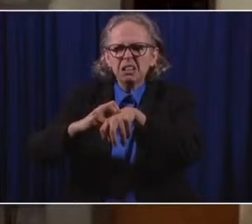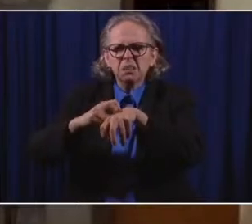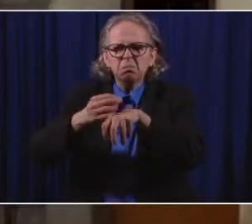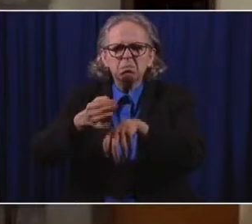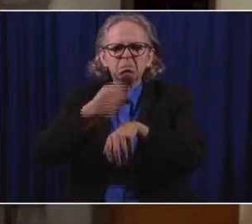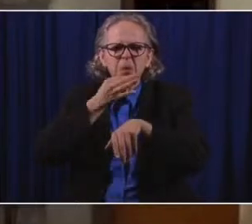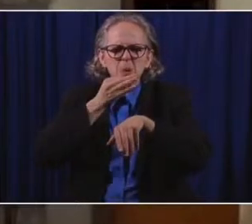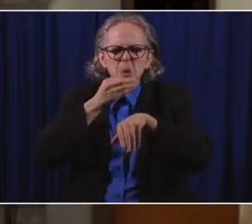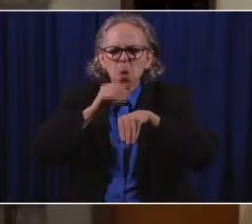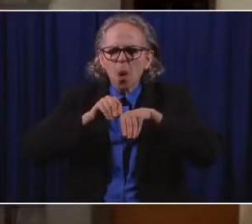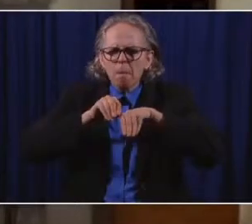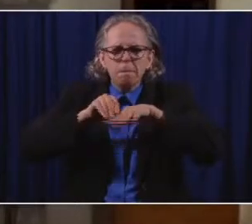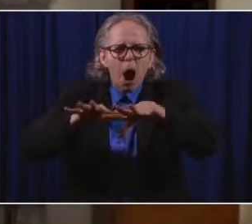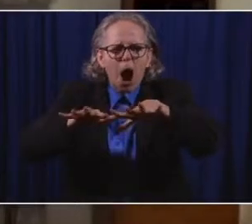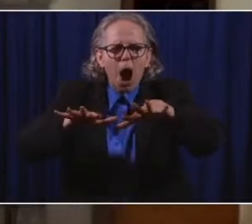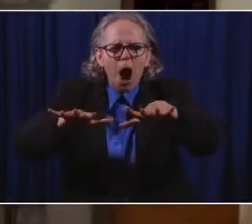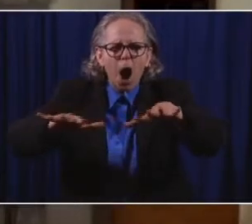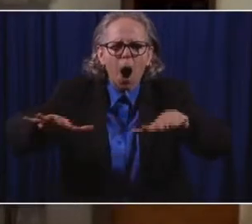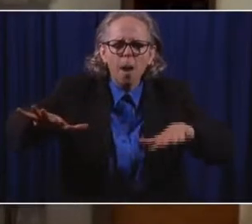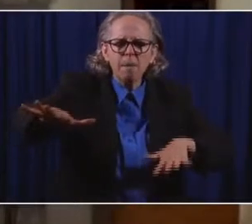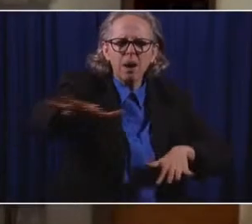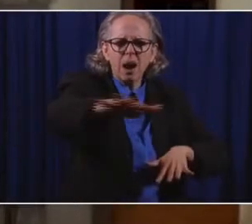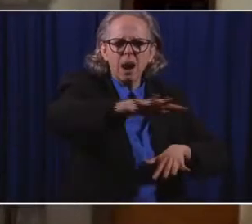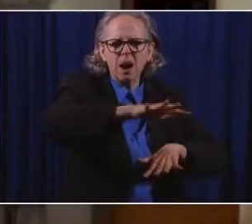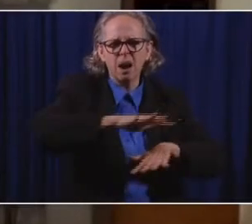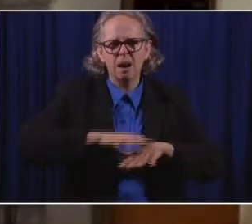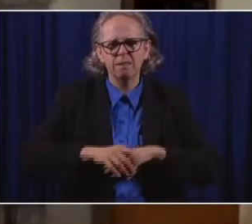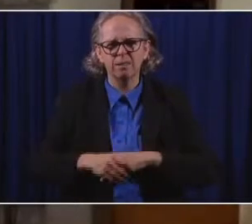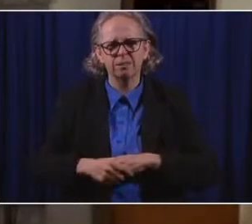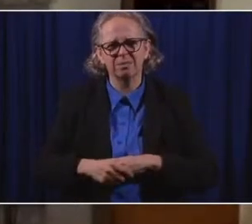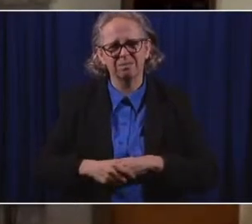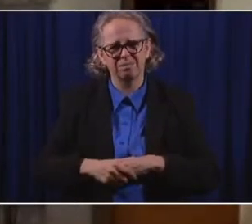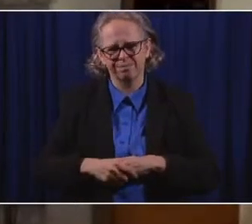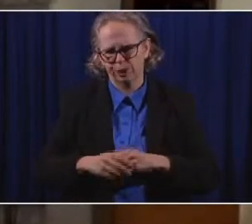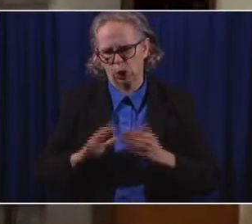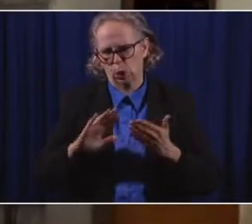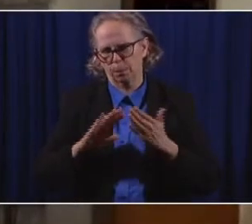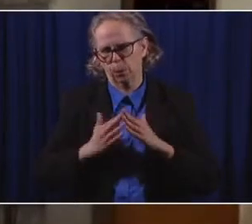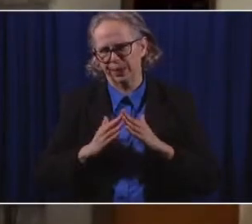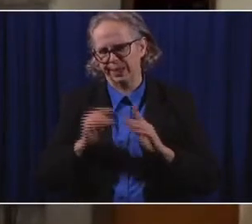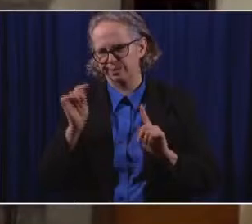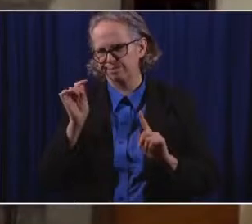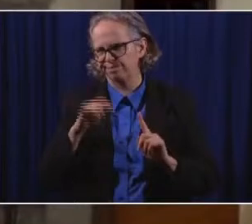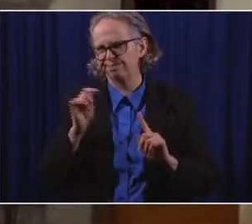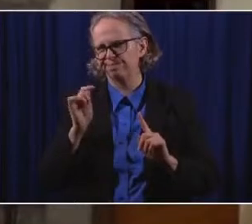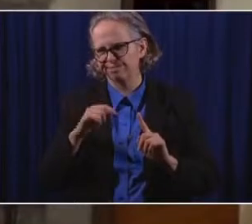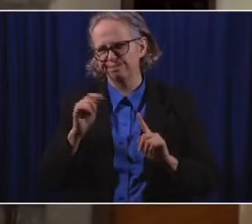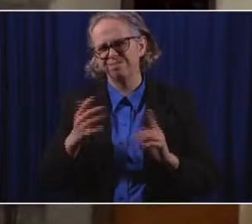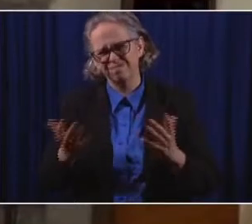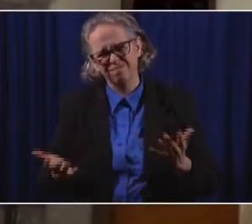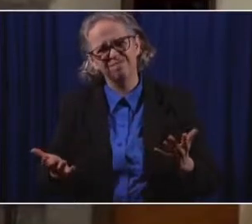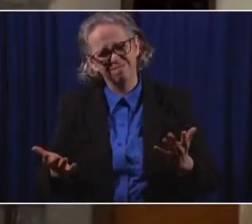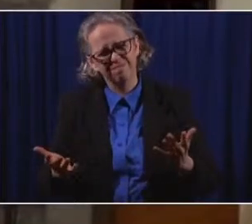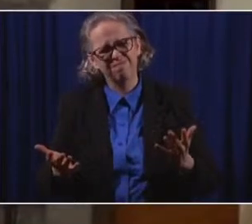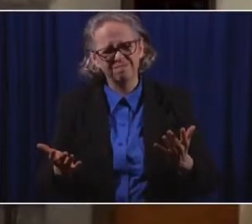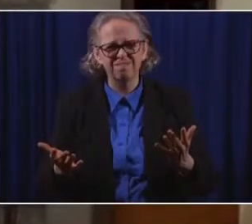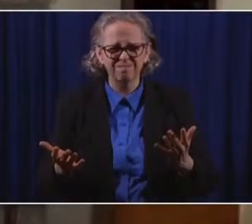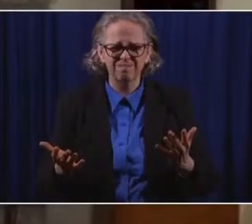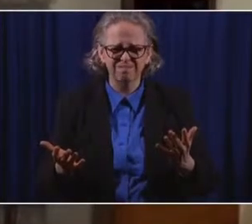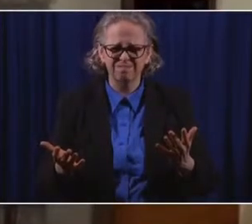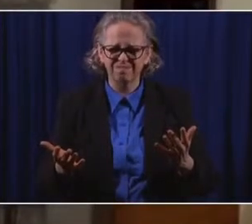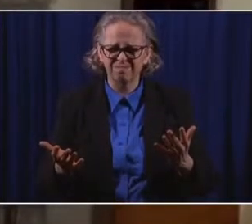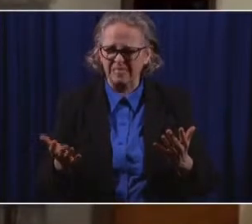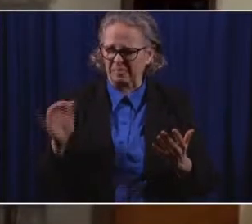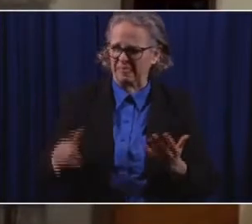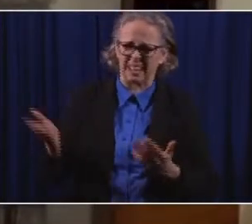It is community spread that is driving this. When you see numbers as high as we just looked at,